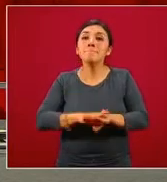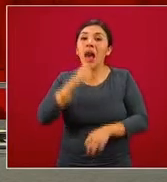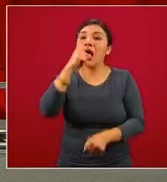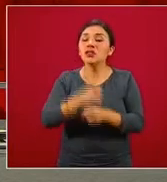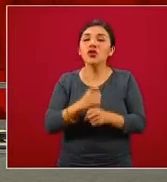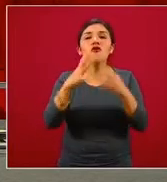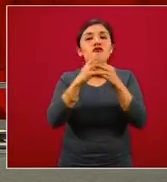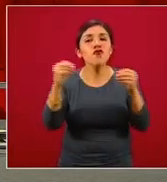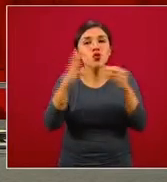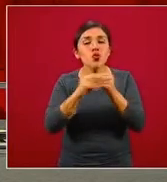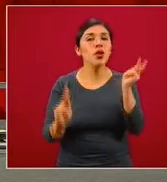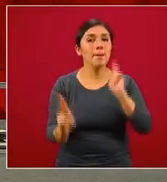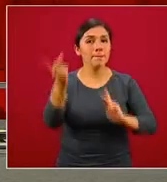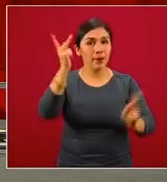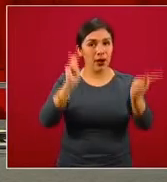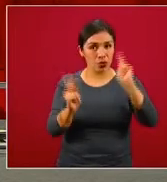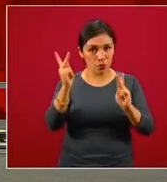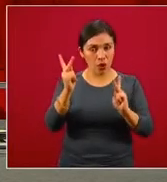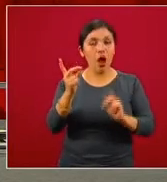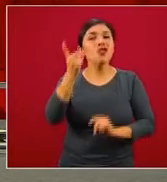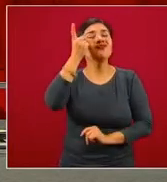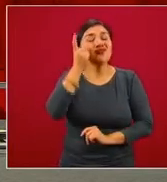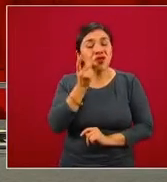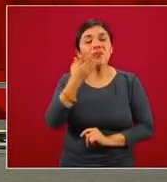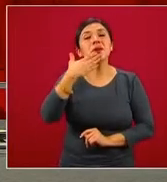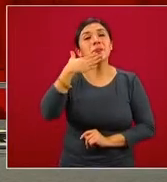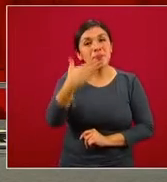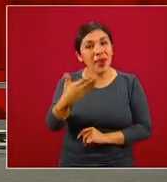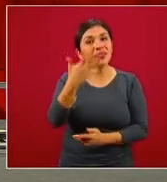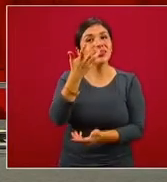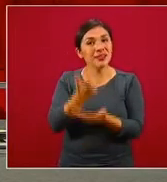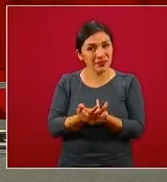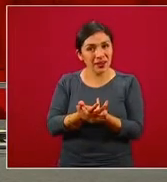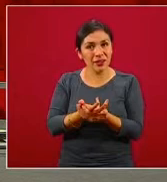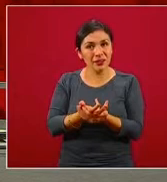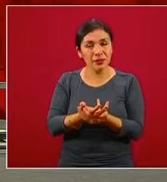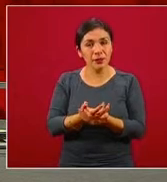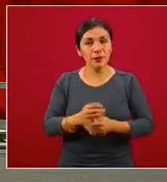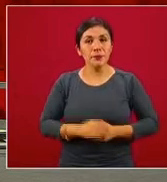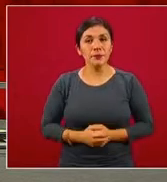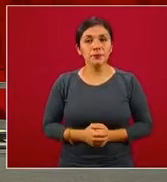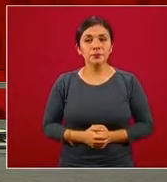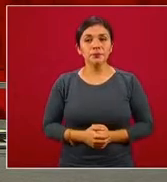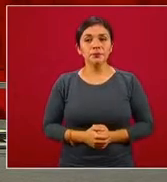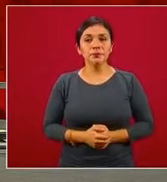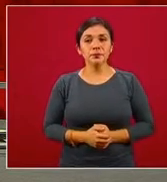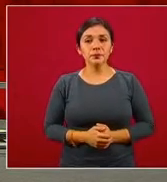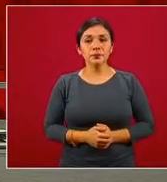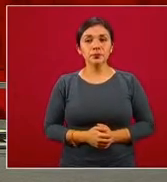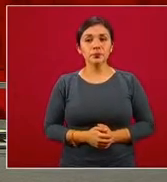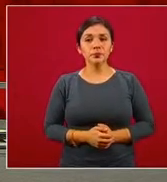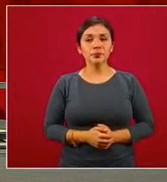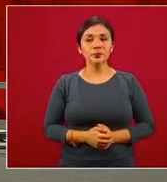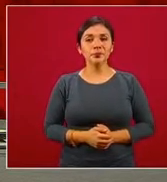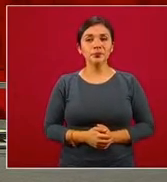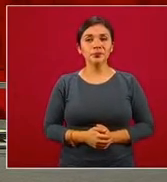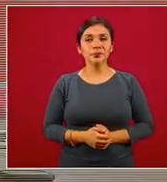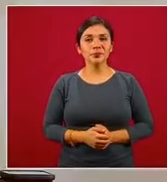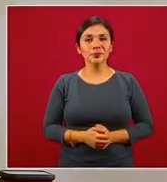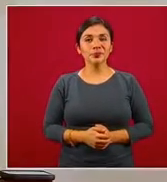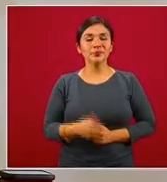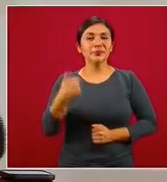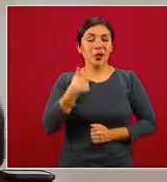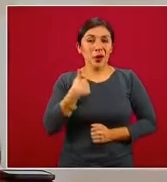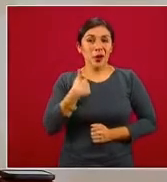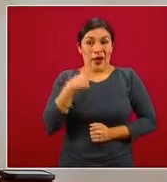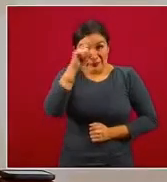frutas y verduras. hydration. Hay que dormir You have bien. to have a diet that is rich in No estoy yo muy fruit and en vegetables. condiciones de We have to recomendarlo,